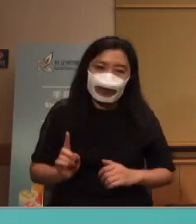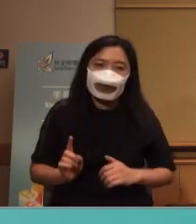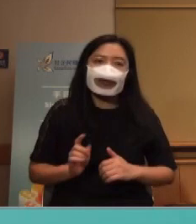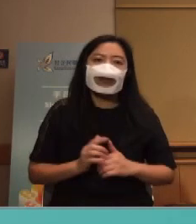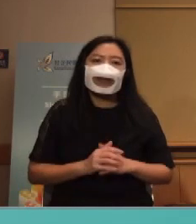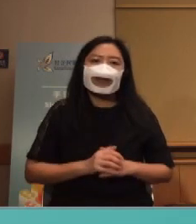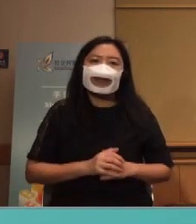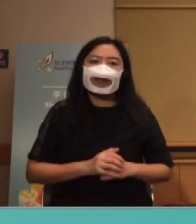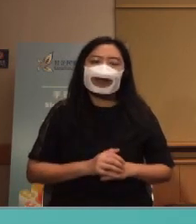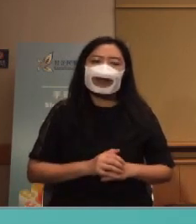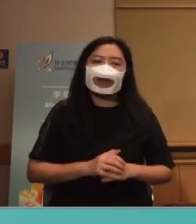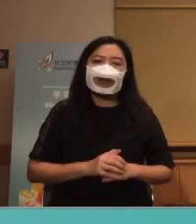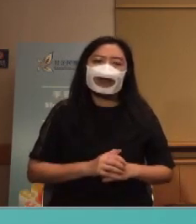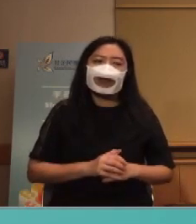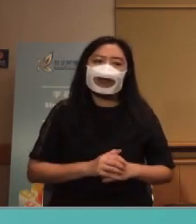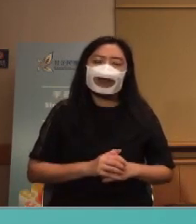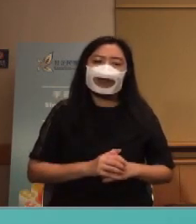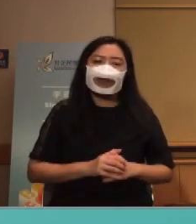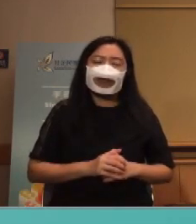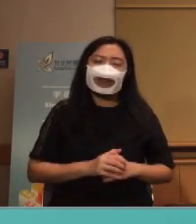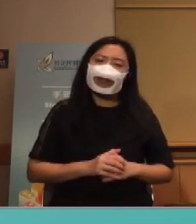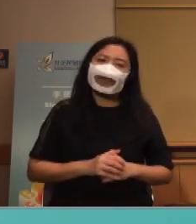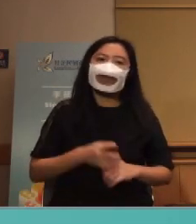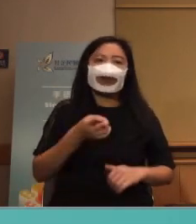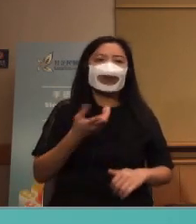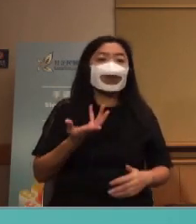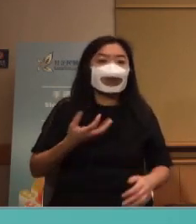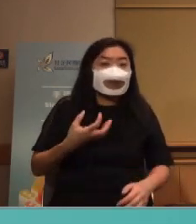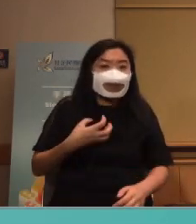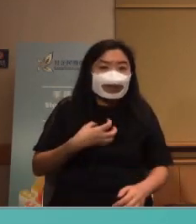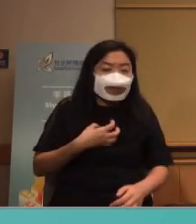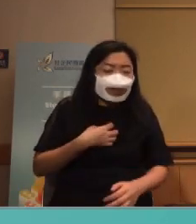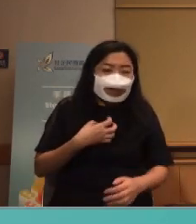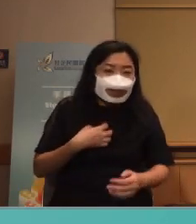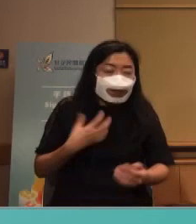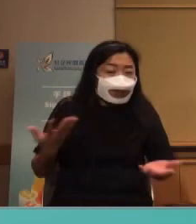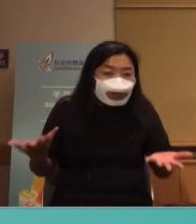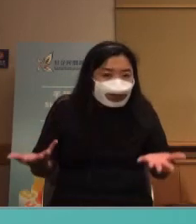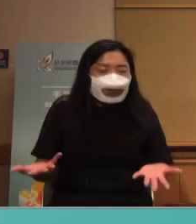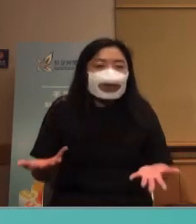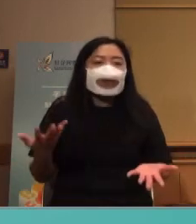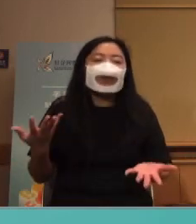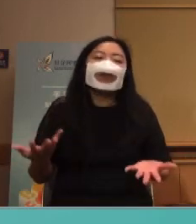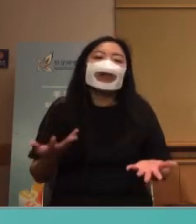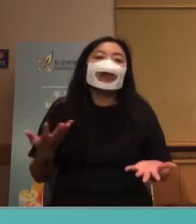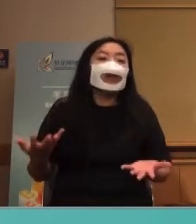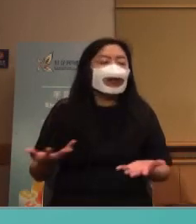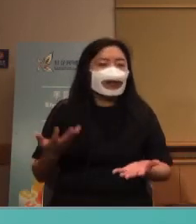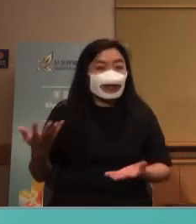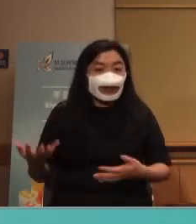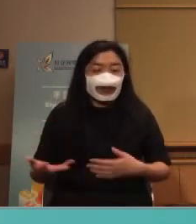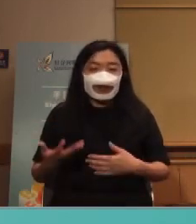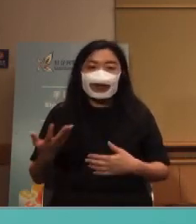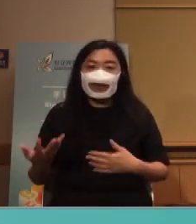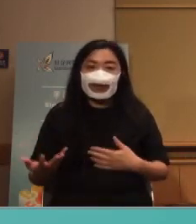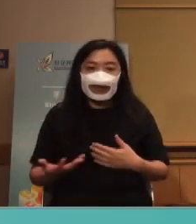them with Web3 impact projects? Or is it going to be easier to engage the mainstream who might